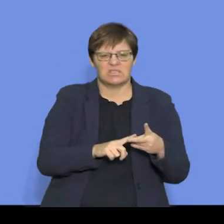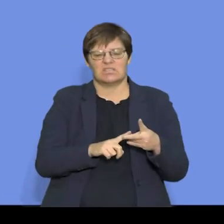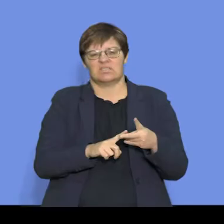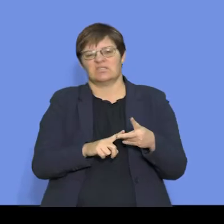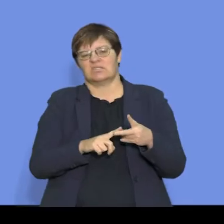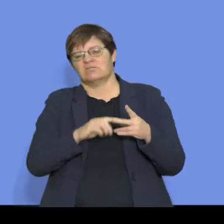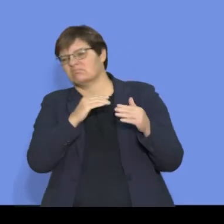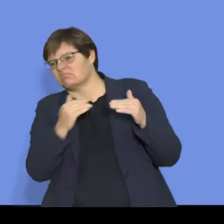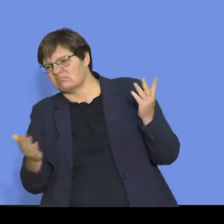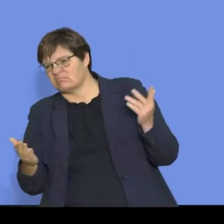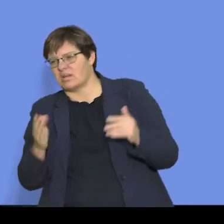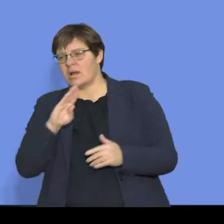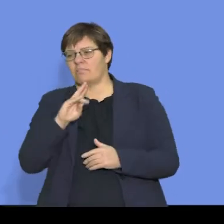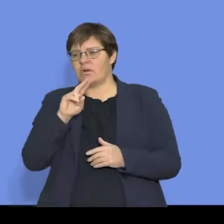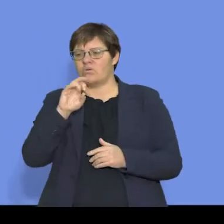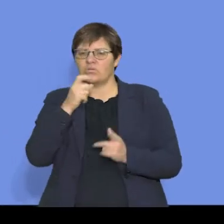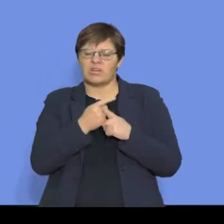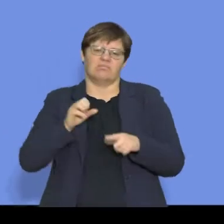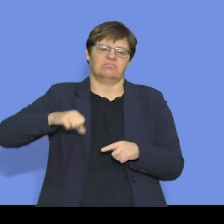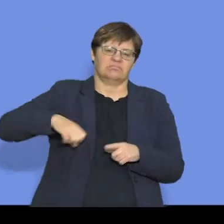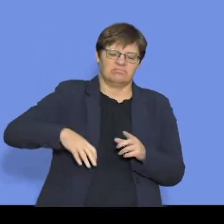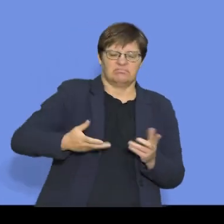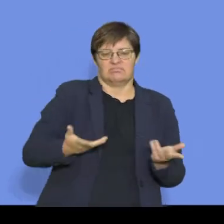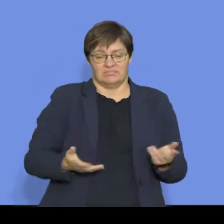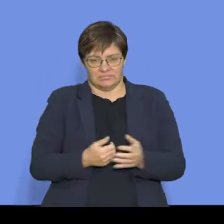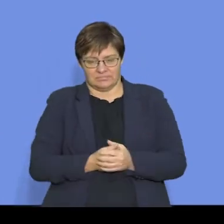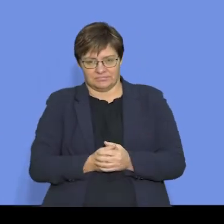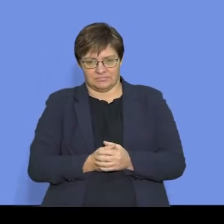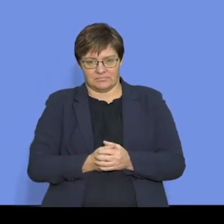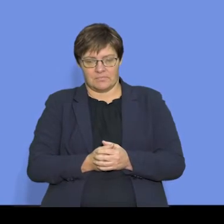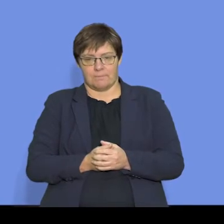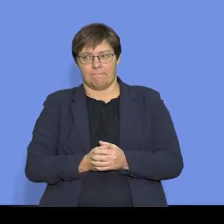footprints, burrows, and their droppings.